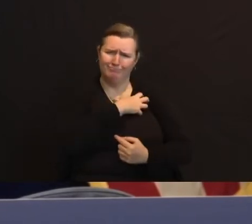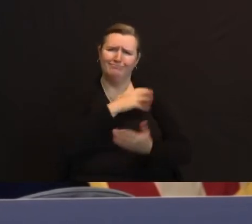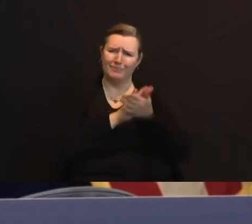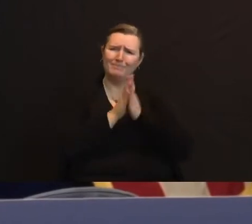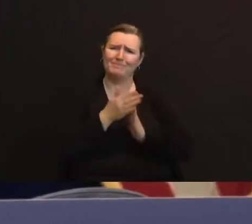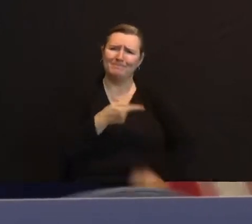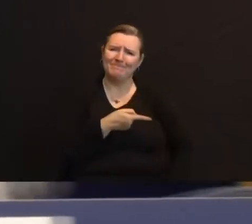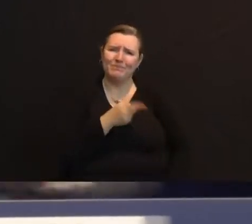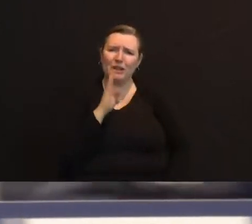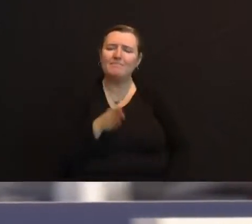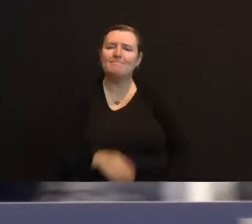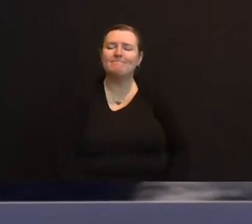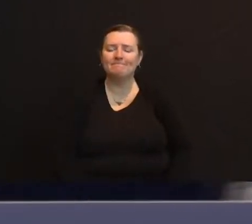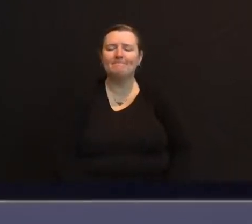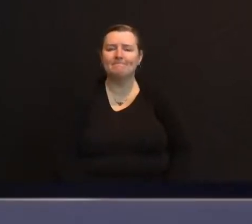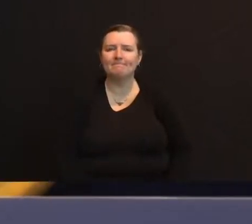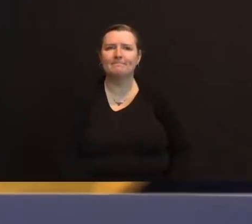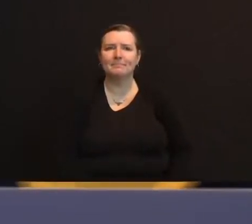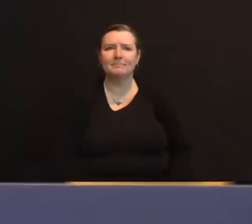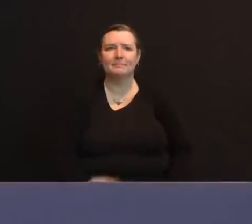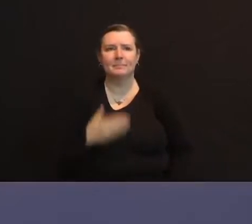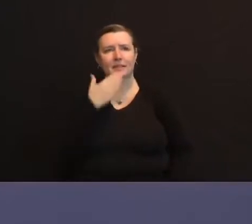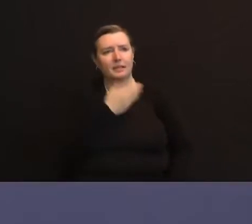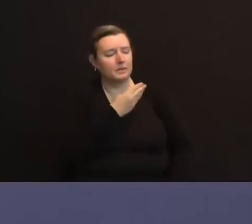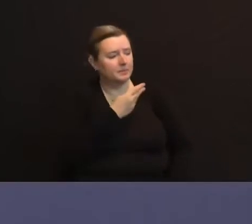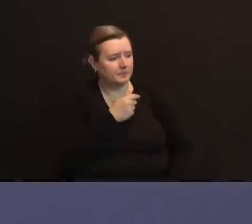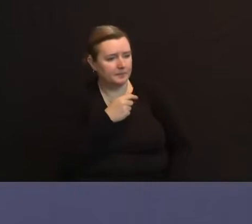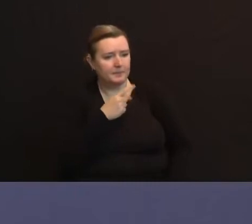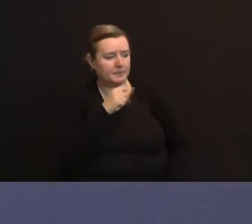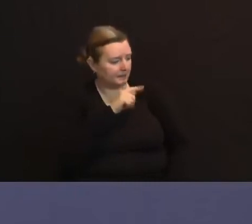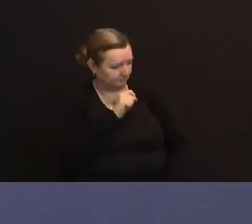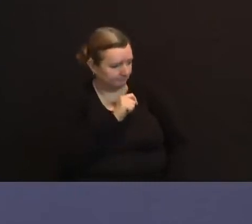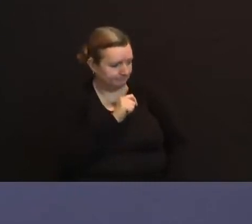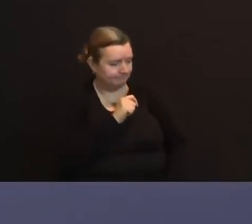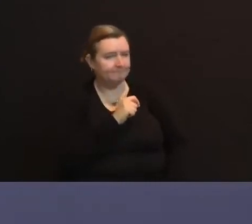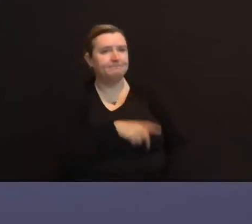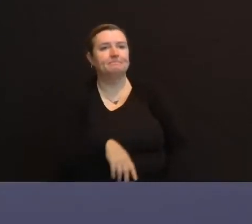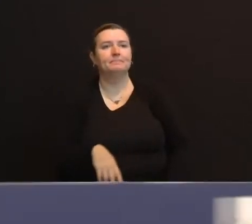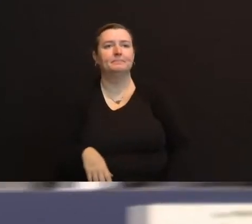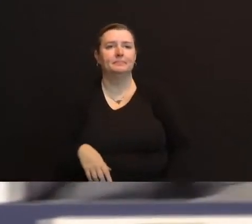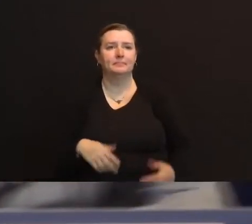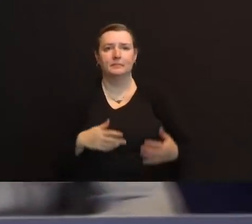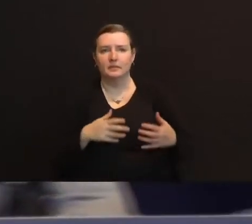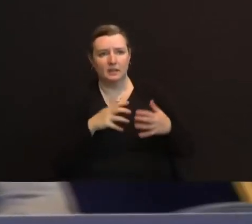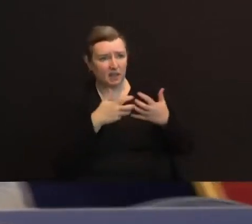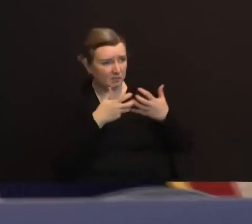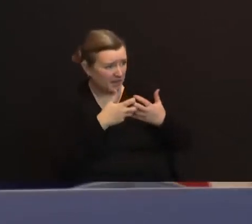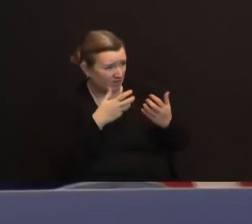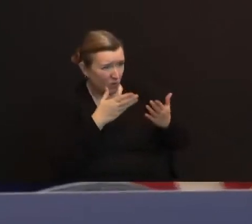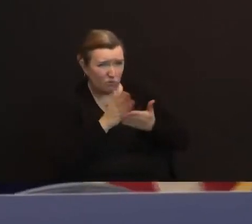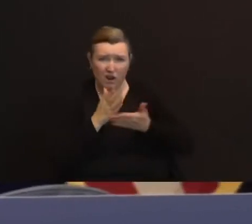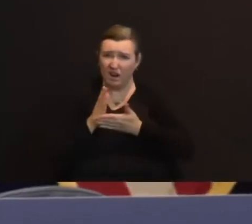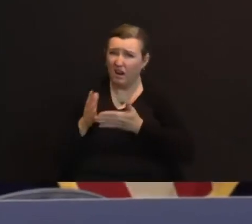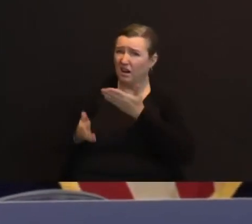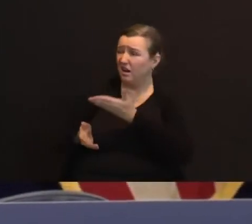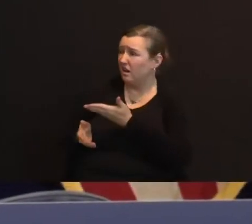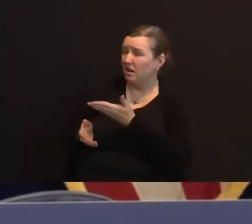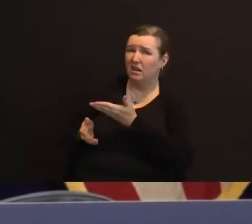you, Pat. How are his classmates holding up? His classmates, I had the opportunity to speak to them Sunday